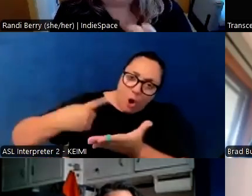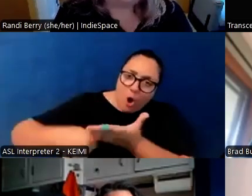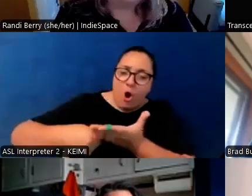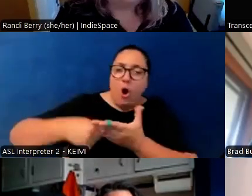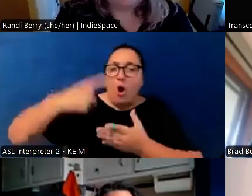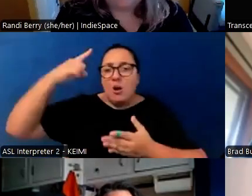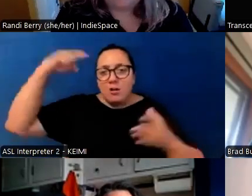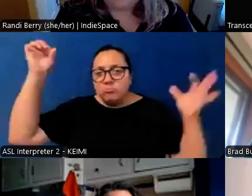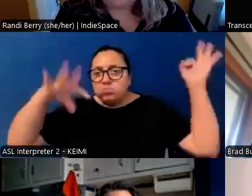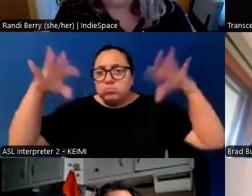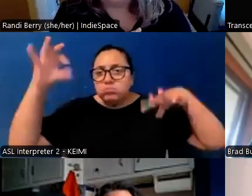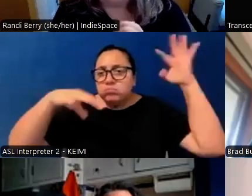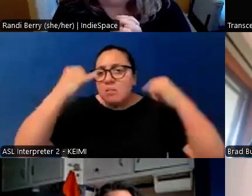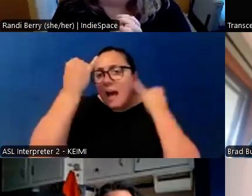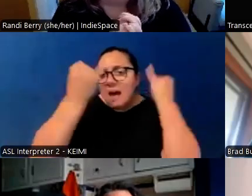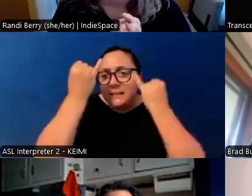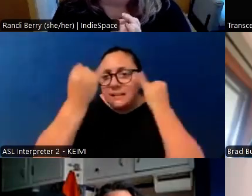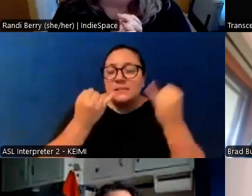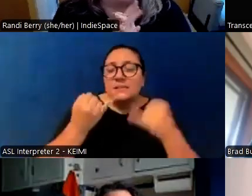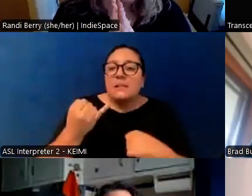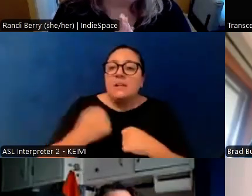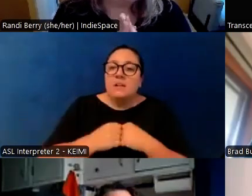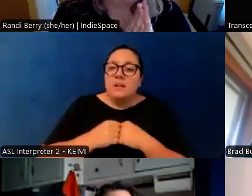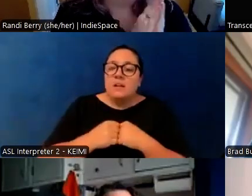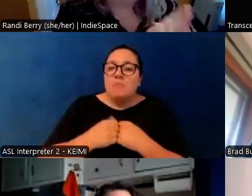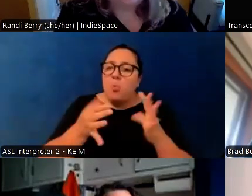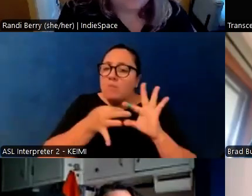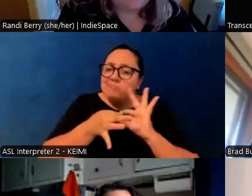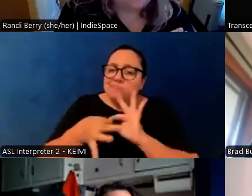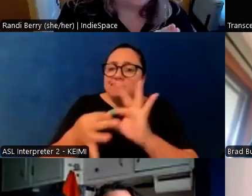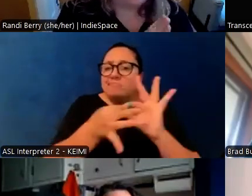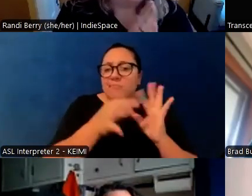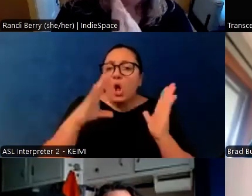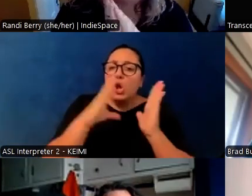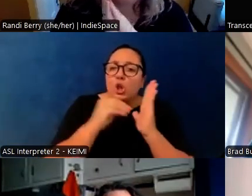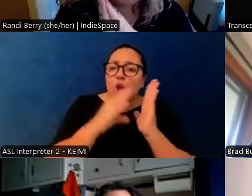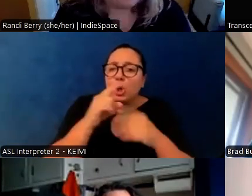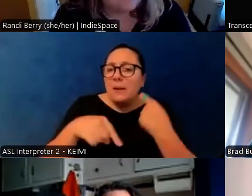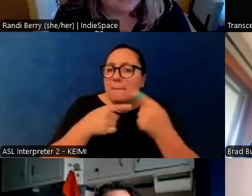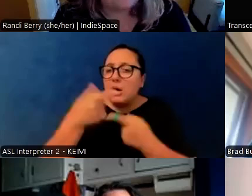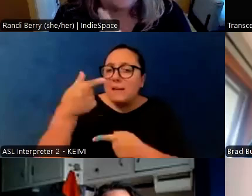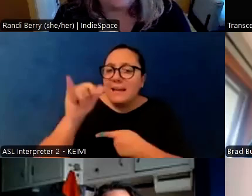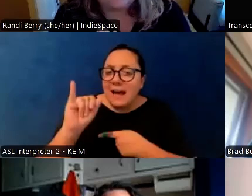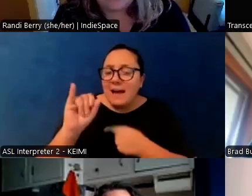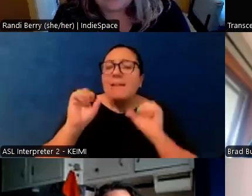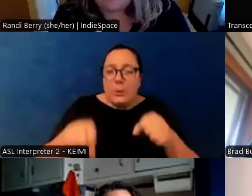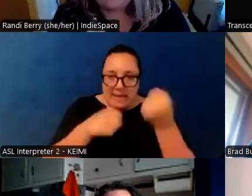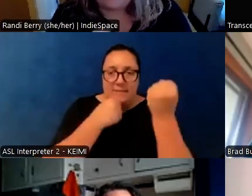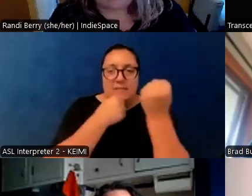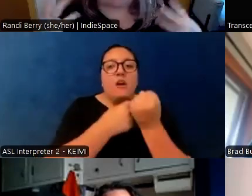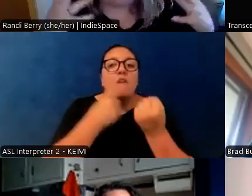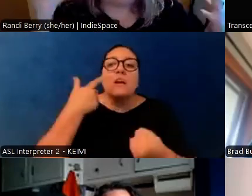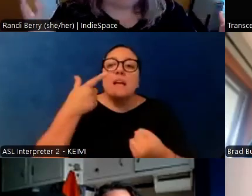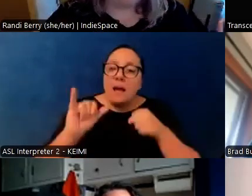is about being in community with one another. It's taking an opportunity to learn about guaranteed income so that we can advocate for guaranteed